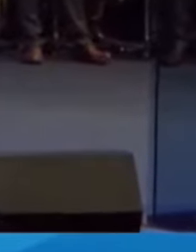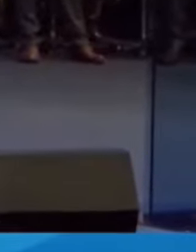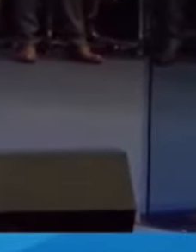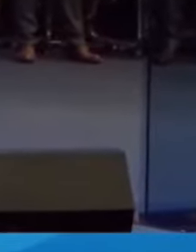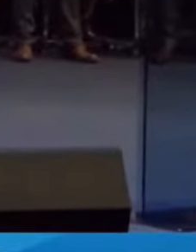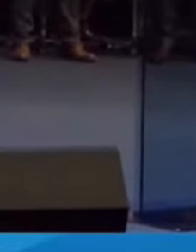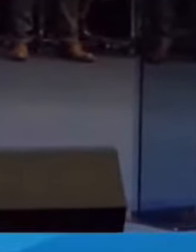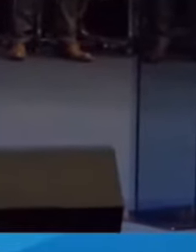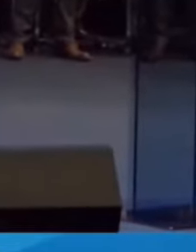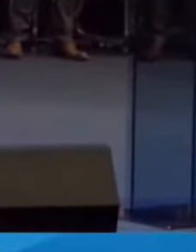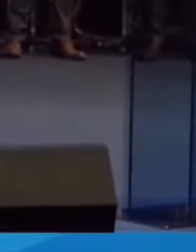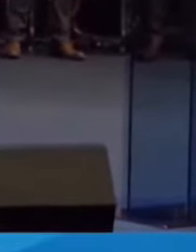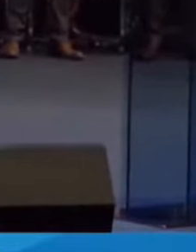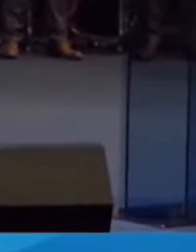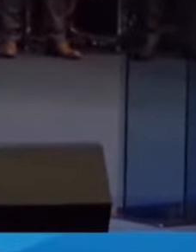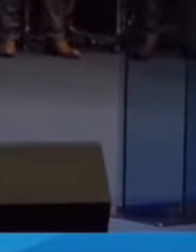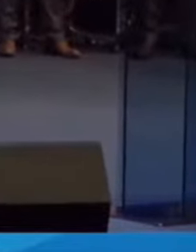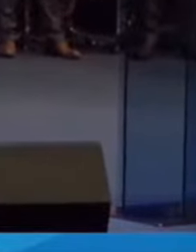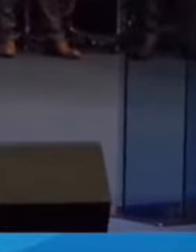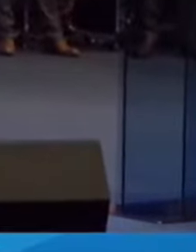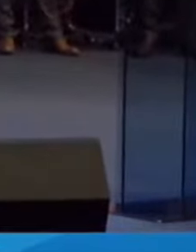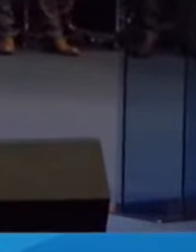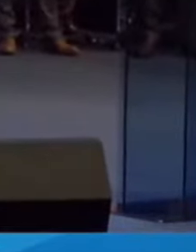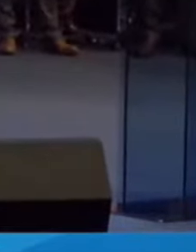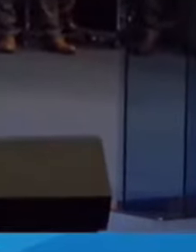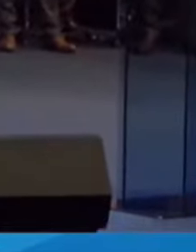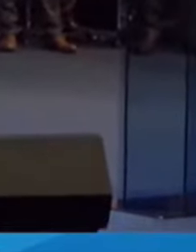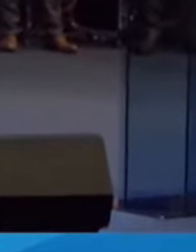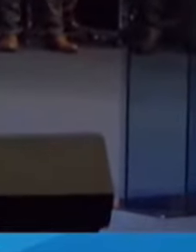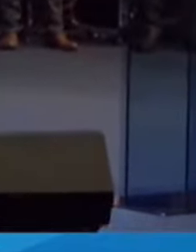we come on behalf of your People Israel